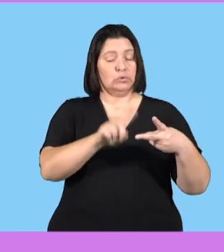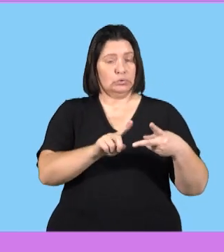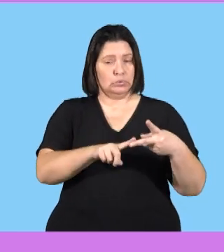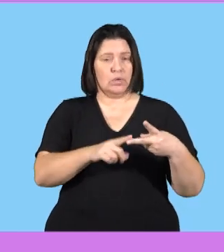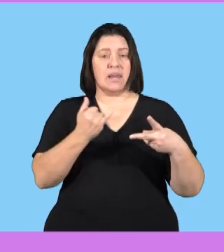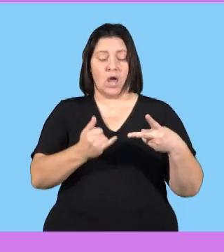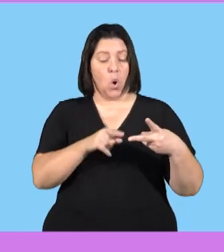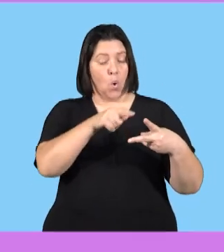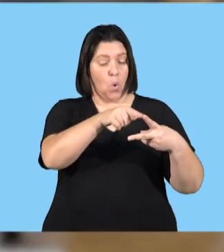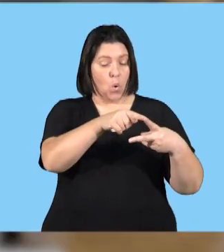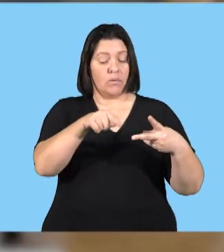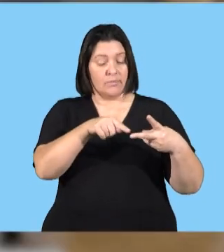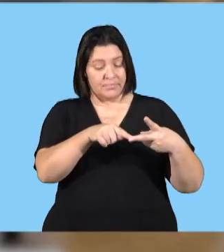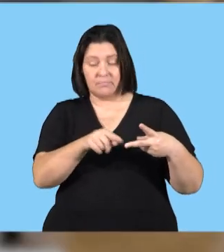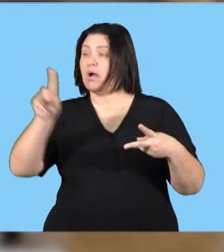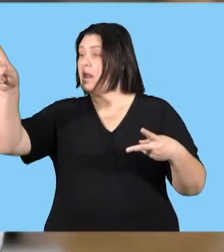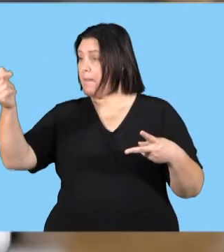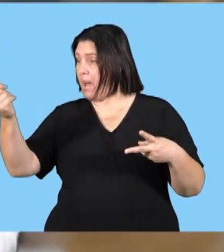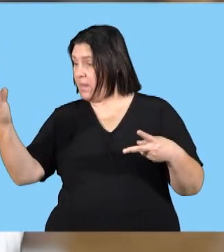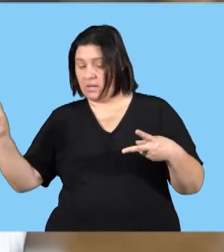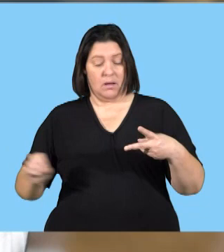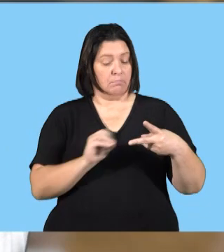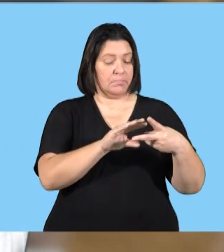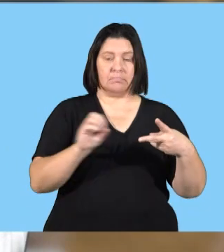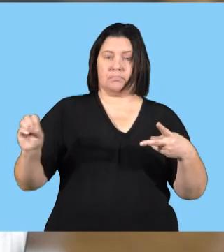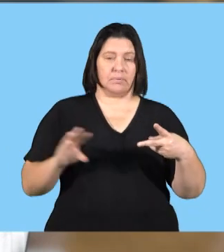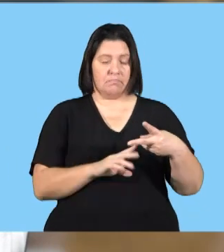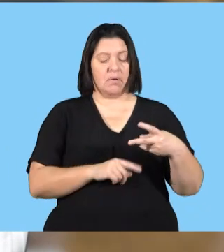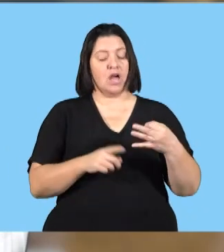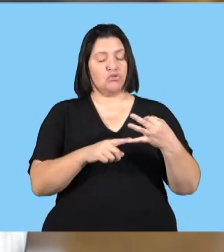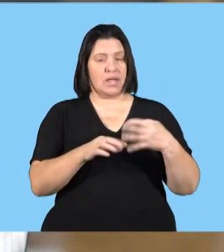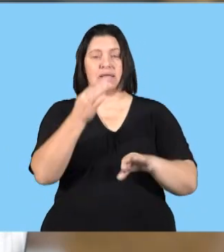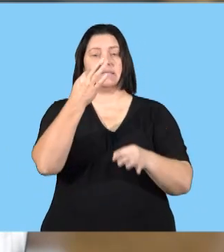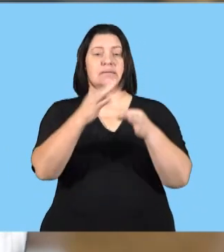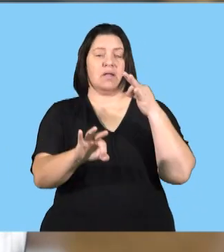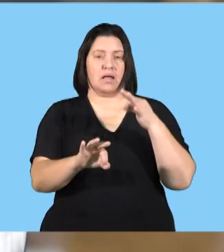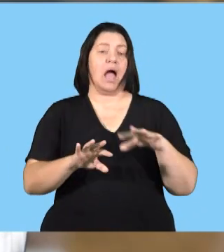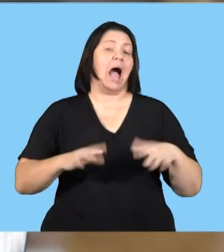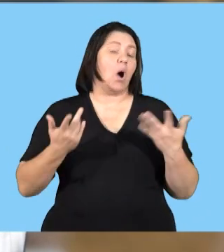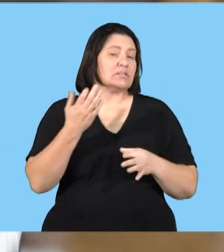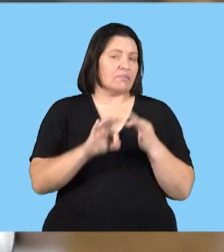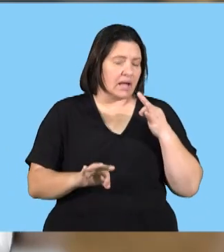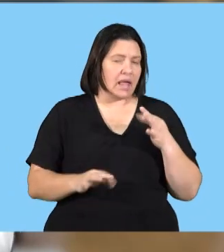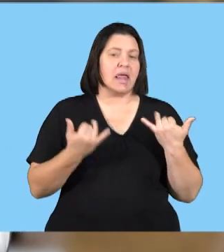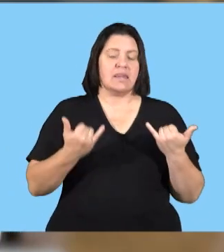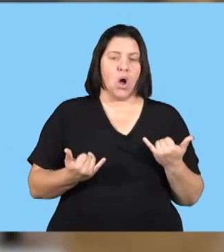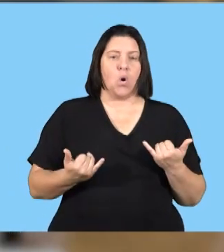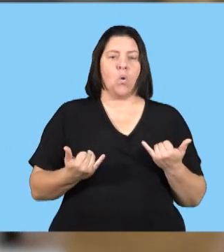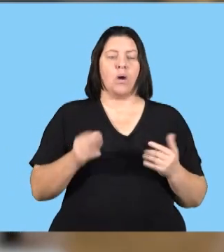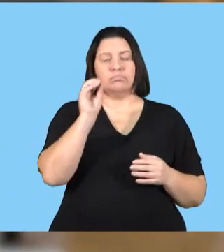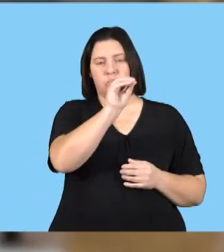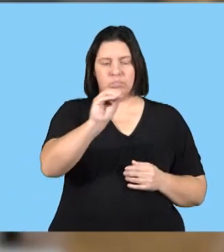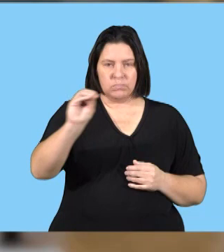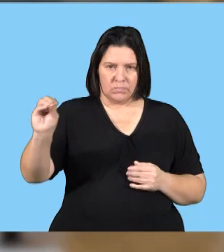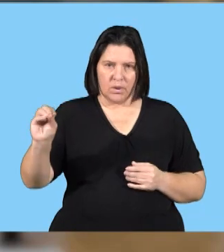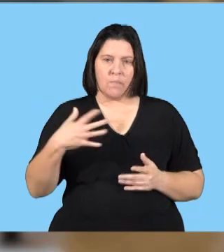Step number 2, you substitute correctly into that formula. Then you step number 3, you simplify. How do I simplify? I